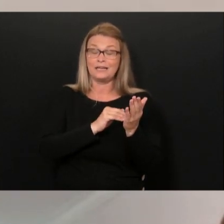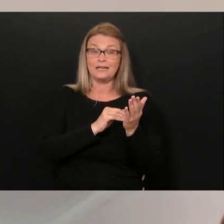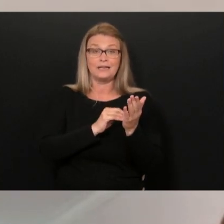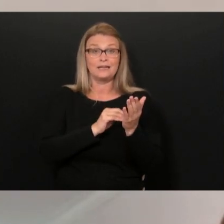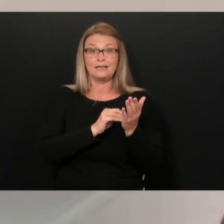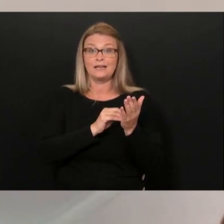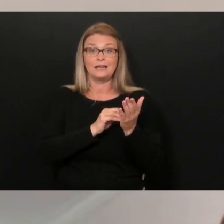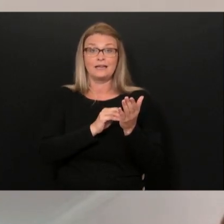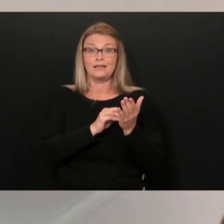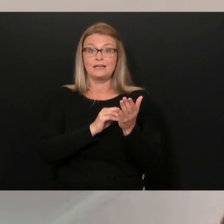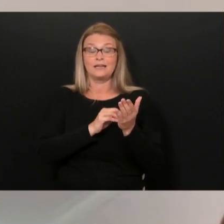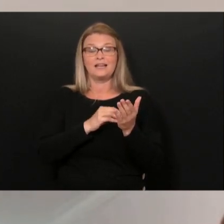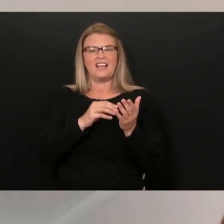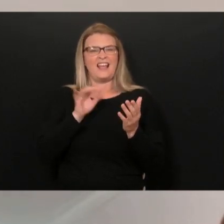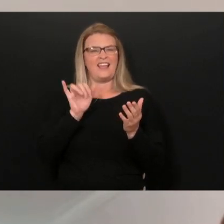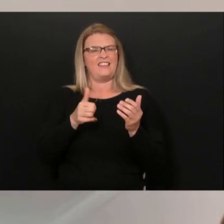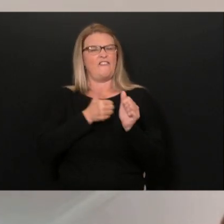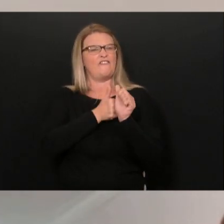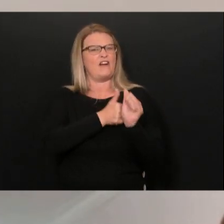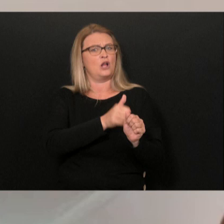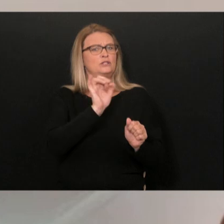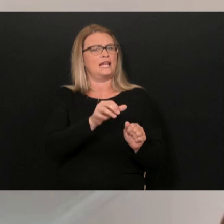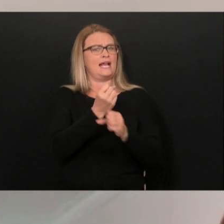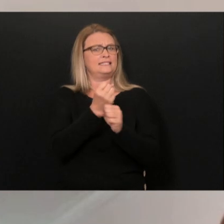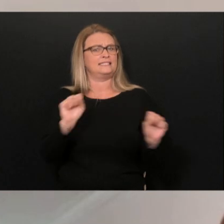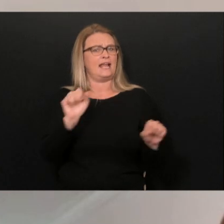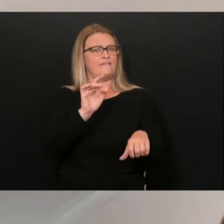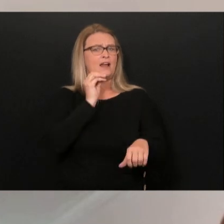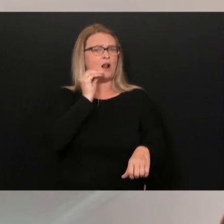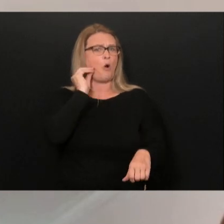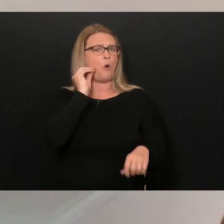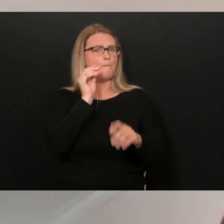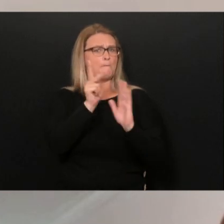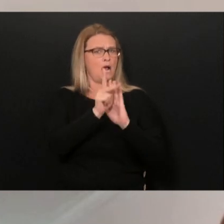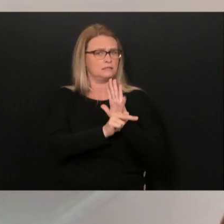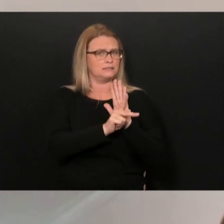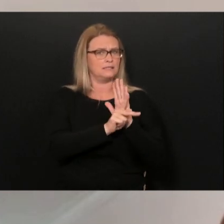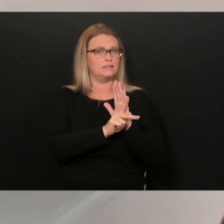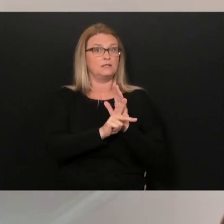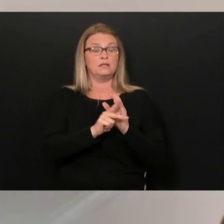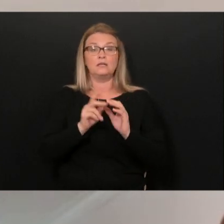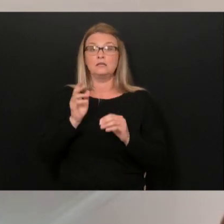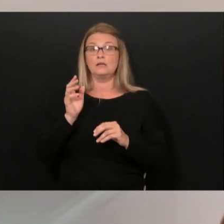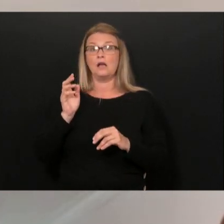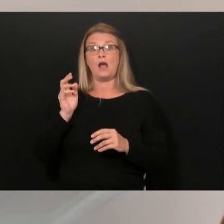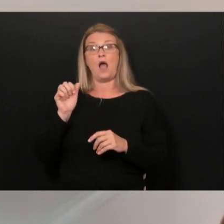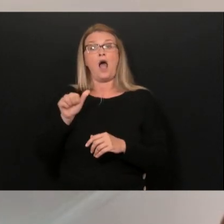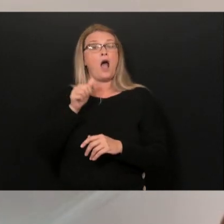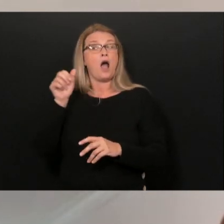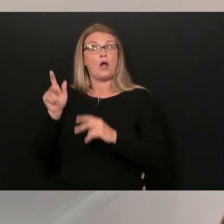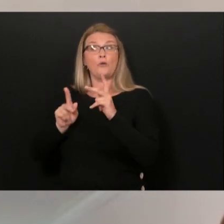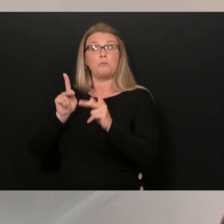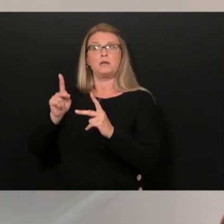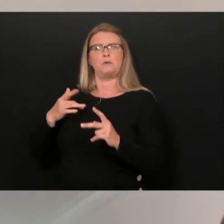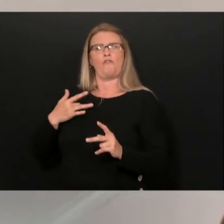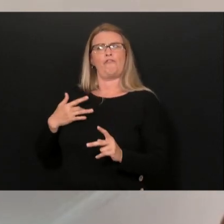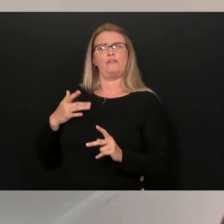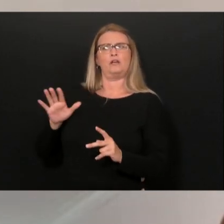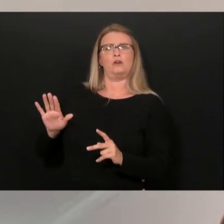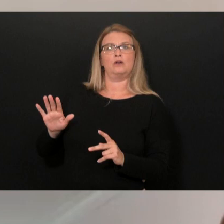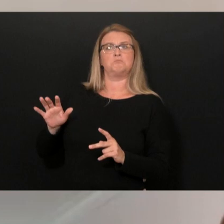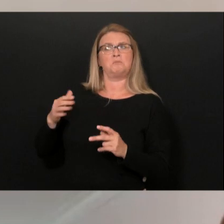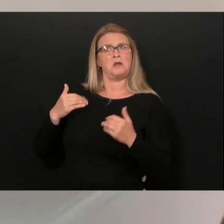the safer at home policy, that for some people, they may think that we're saying, oh, we made